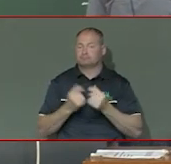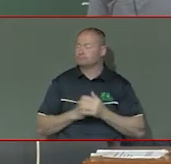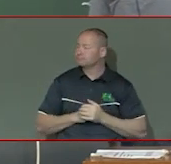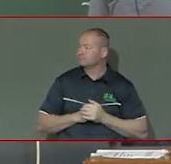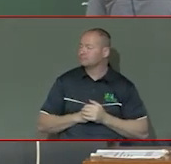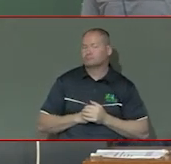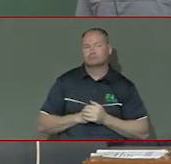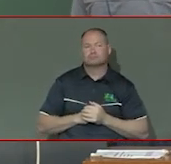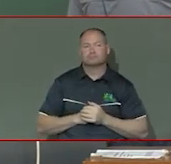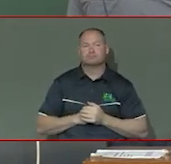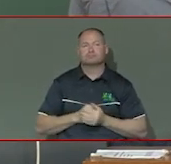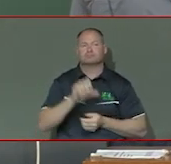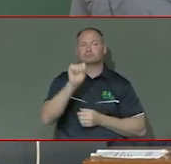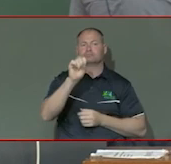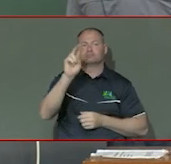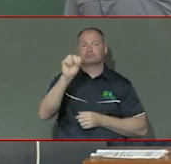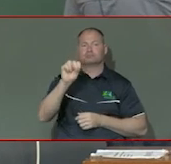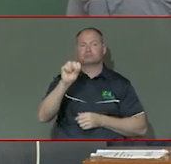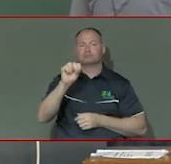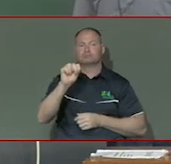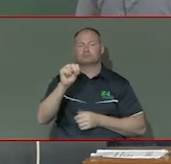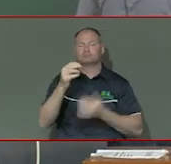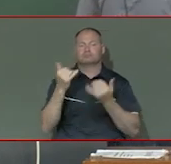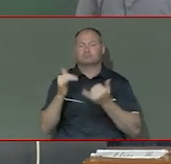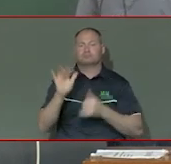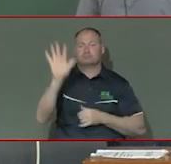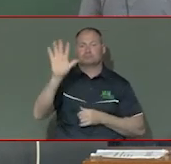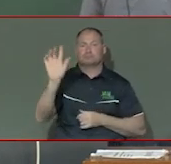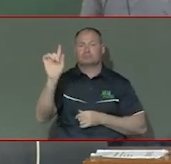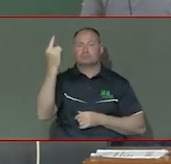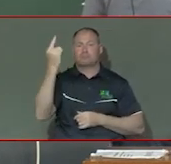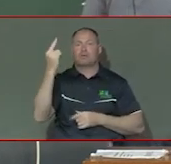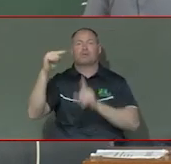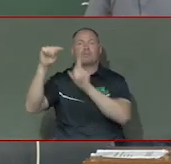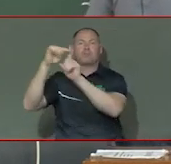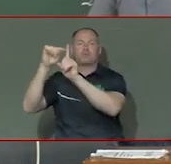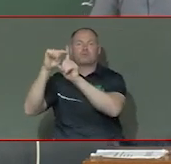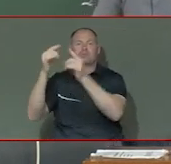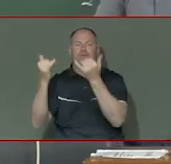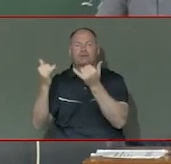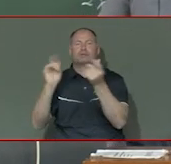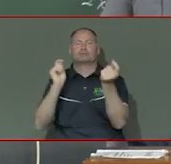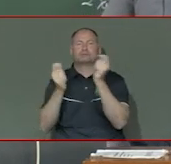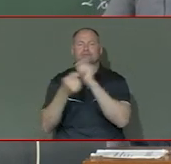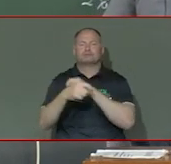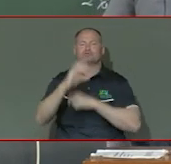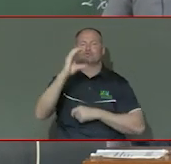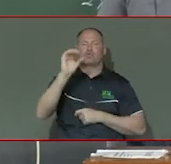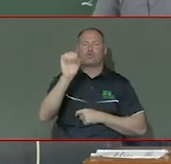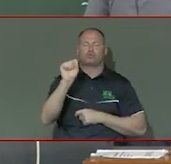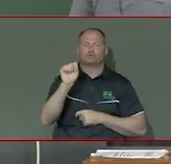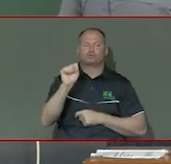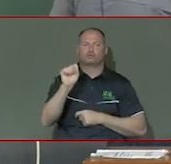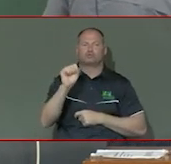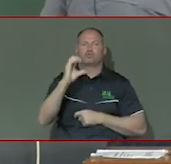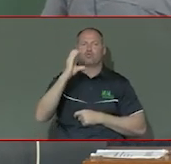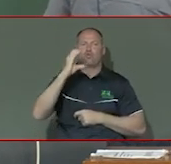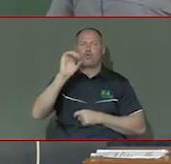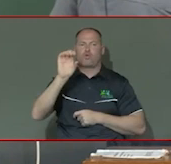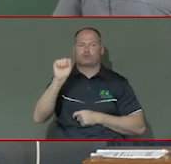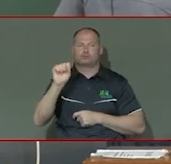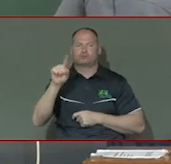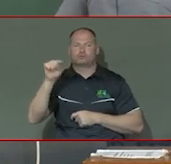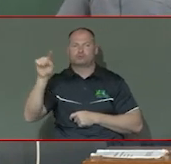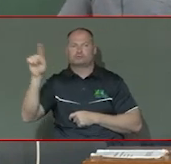sine of 90 degrees minus theta, first quadrant sine is positive, but sine changes to cos theta, so it